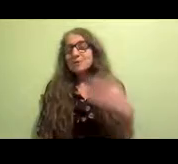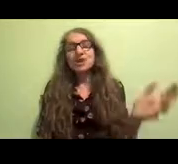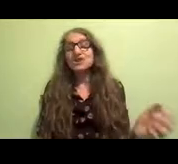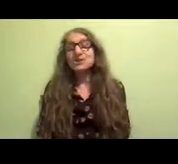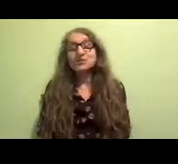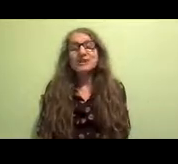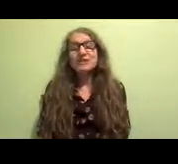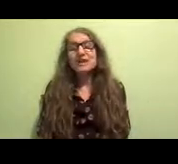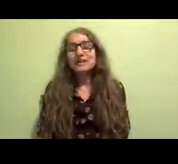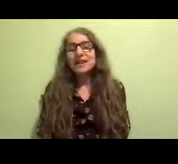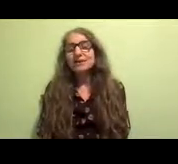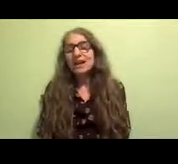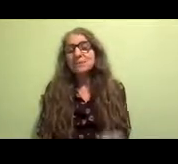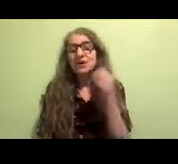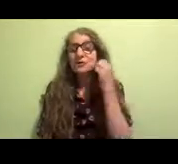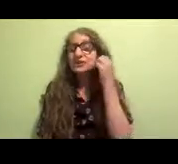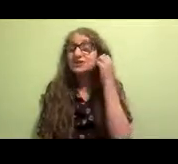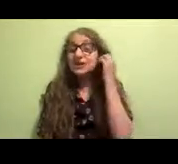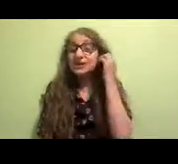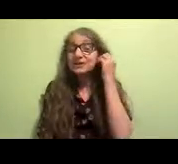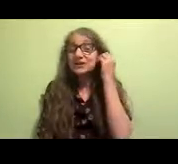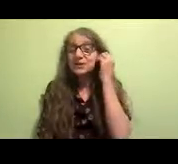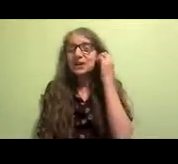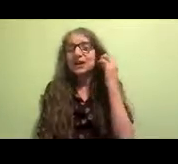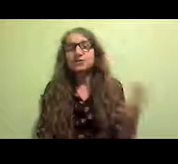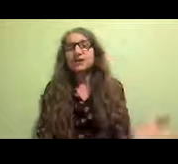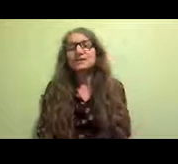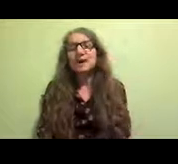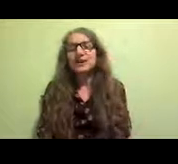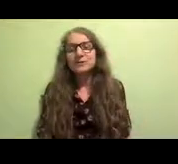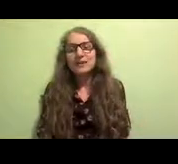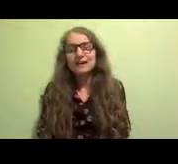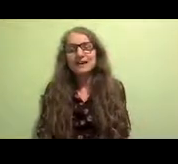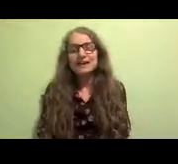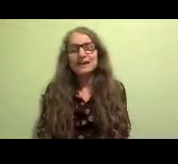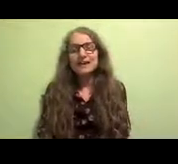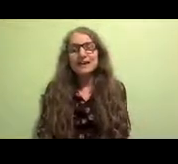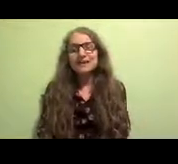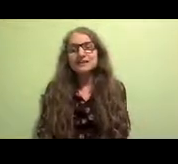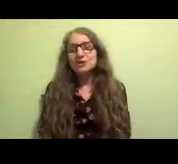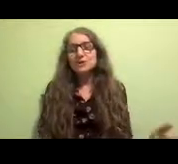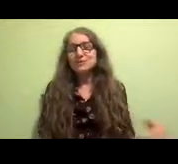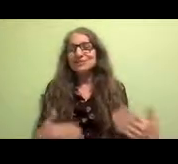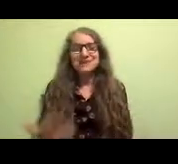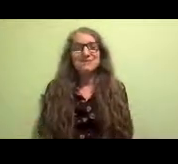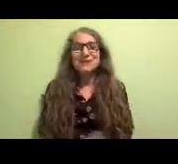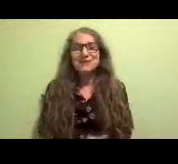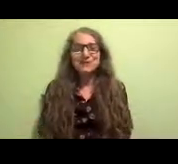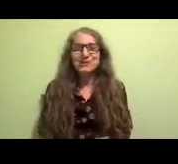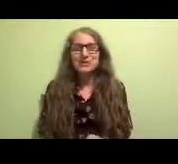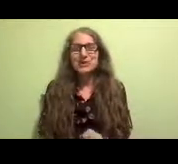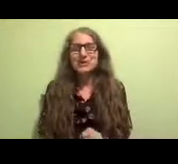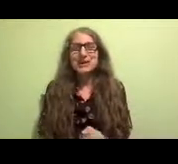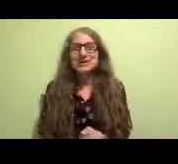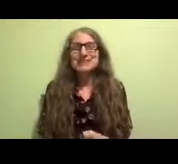would put on shows there, they also had a pottery studio. And so I was really inspired by that. And so when it was time for me to